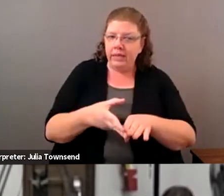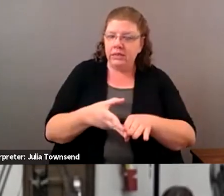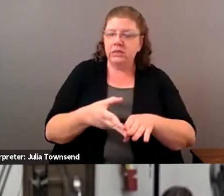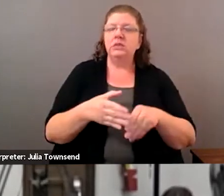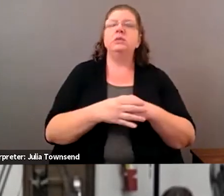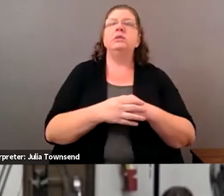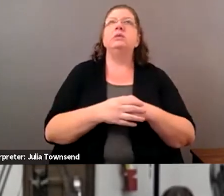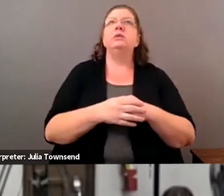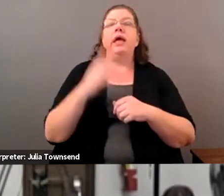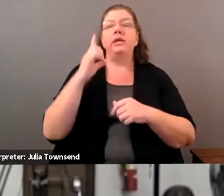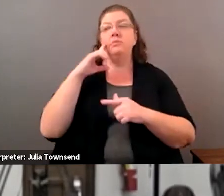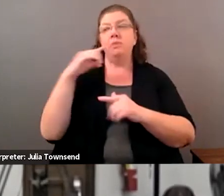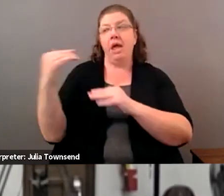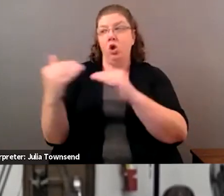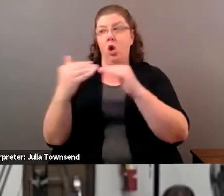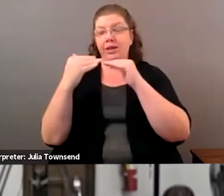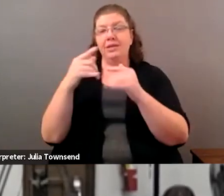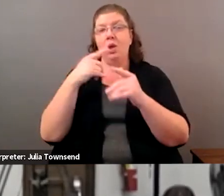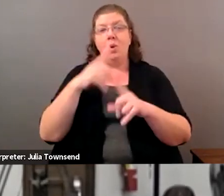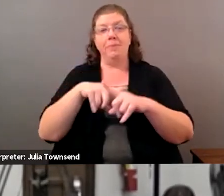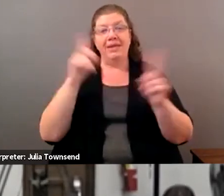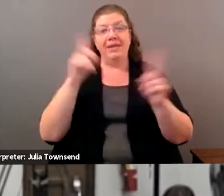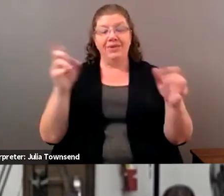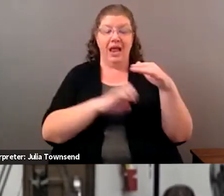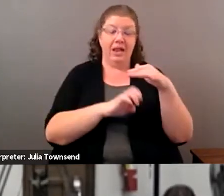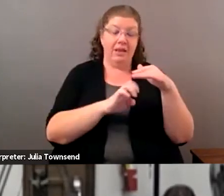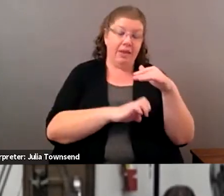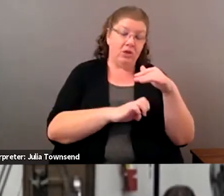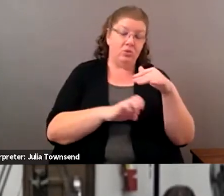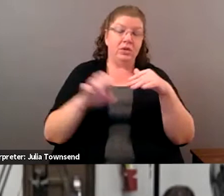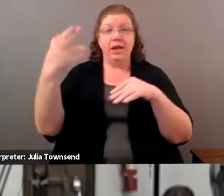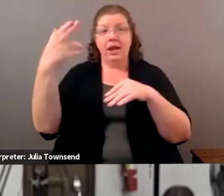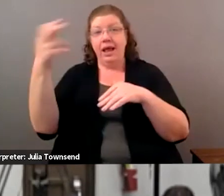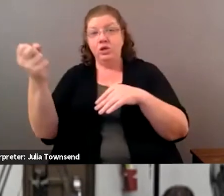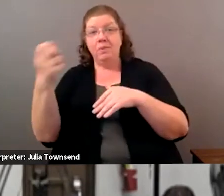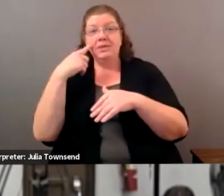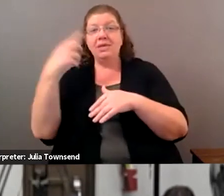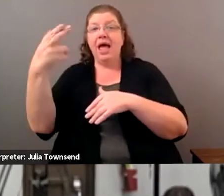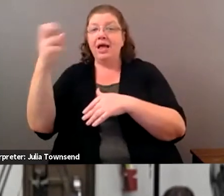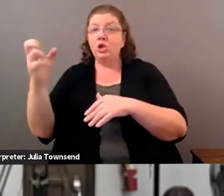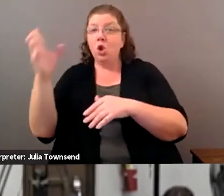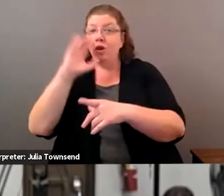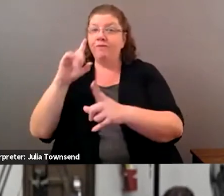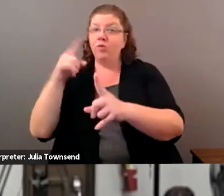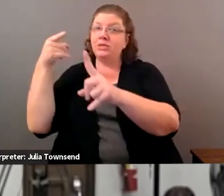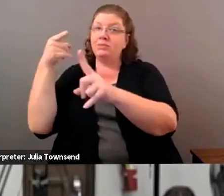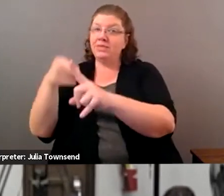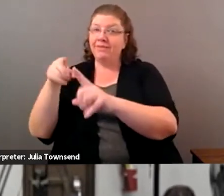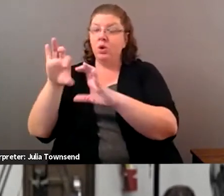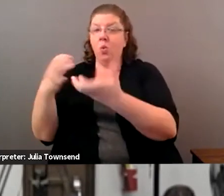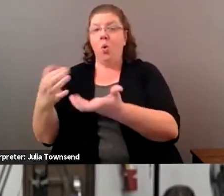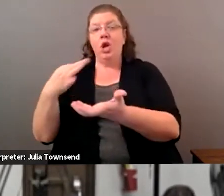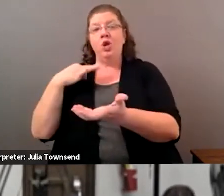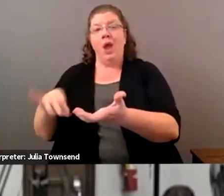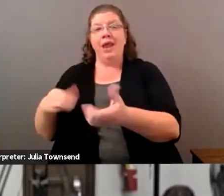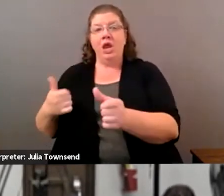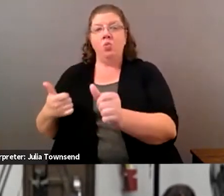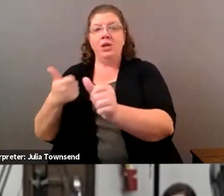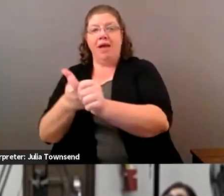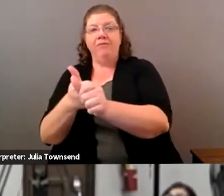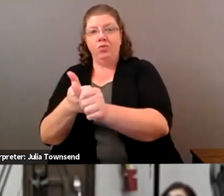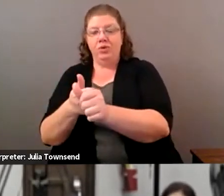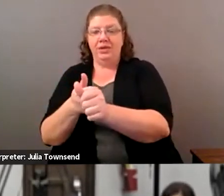As my colleague stated, it'll be different between elementary and secondary because in high school, we're looking for specific credit recovery opportunities,